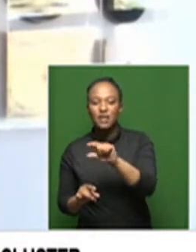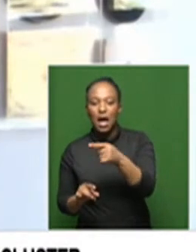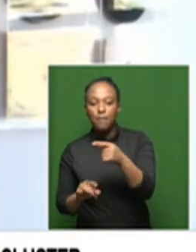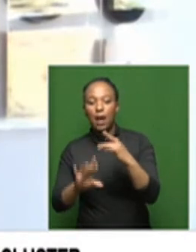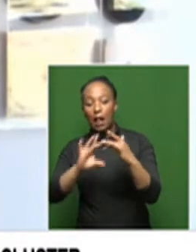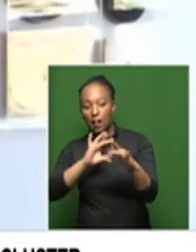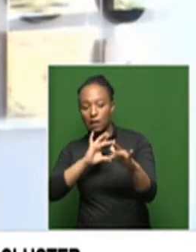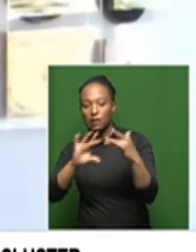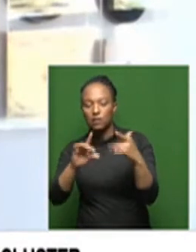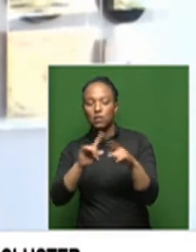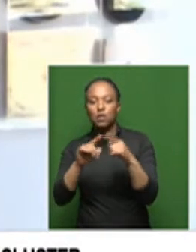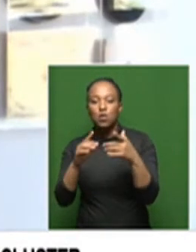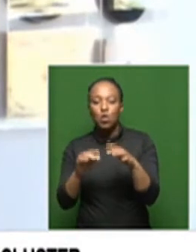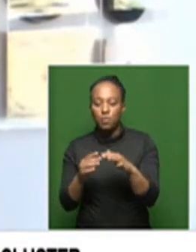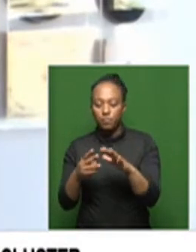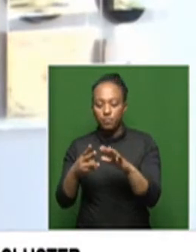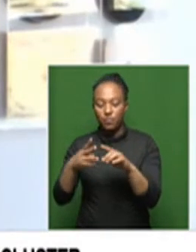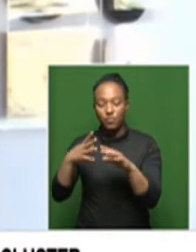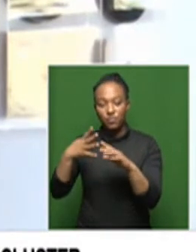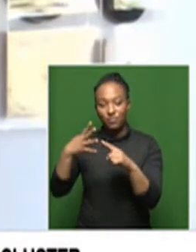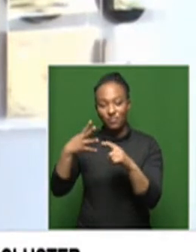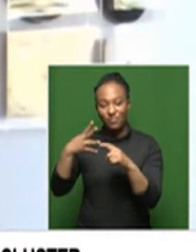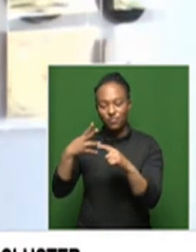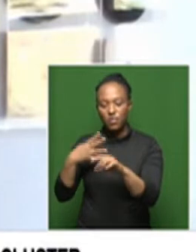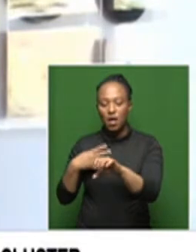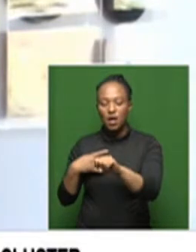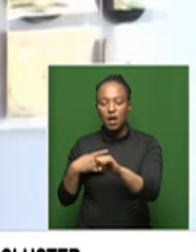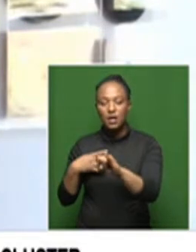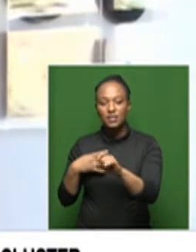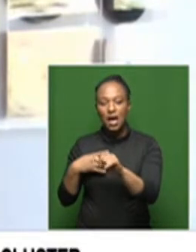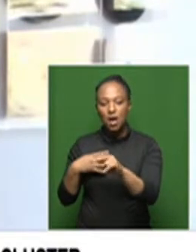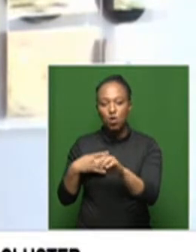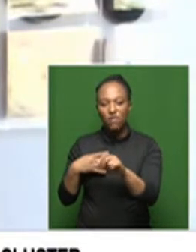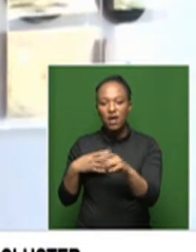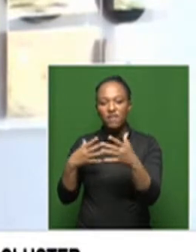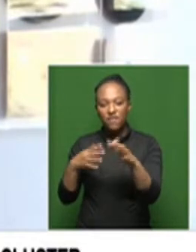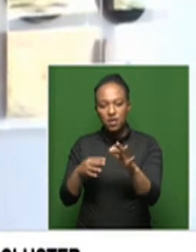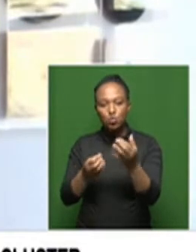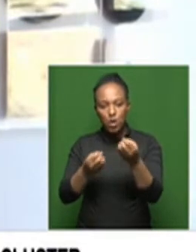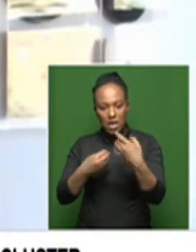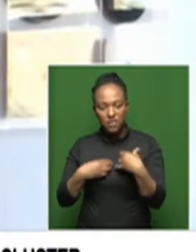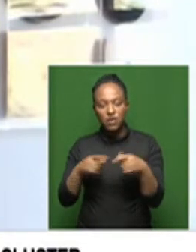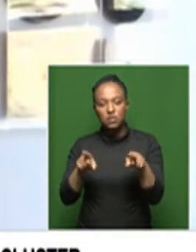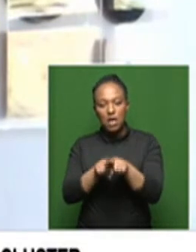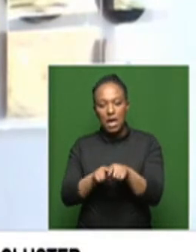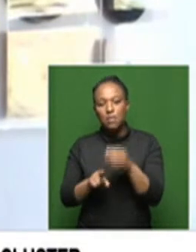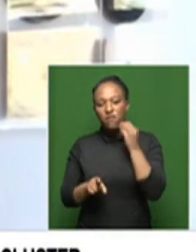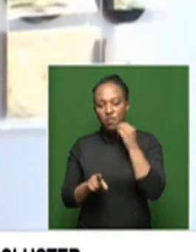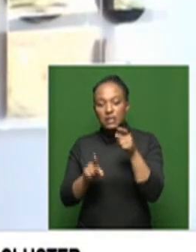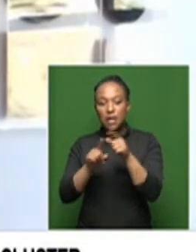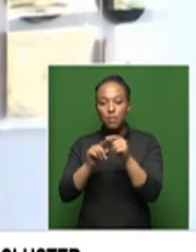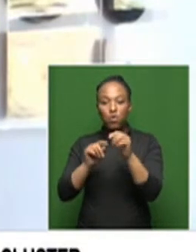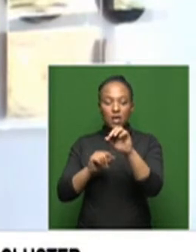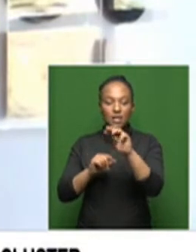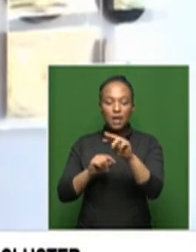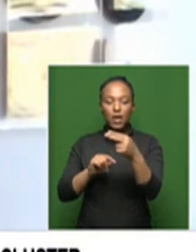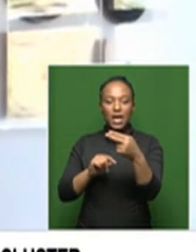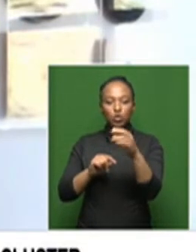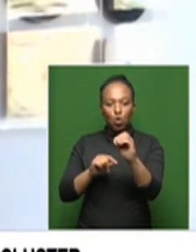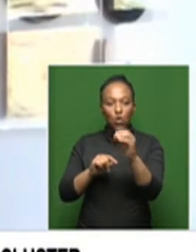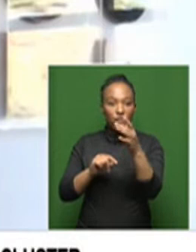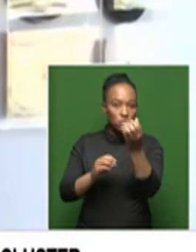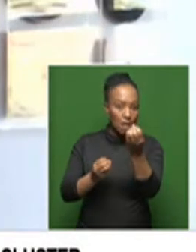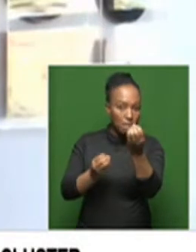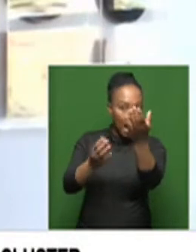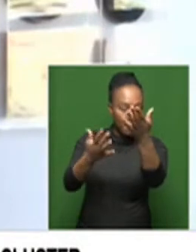applicants have now submitted to the regulator the same information as they have submitted to the World Health Organization. And